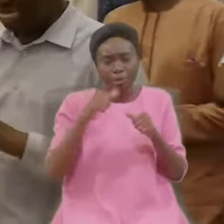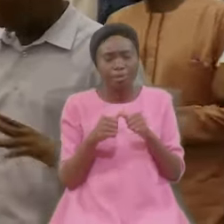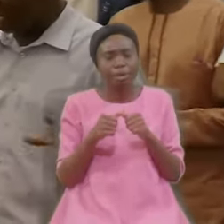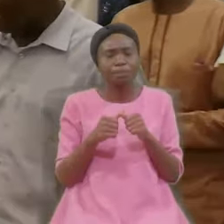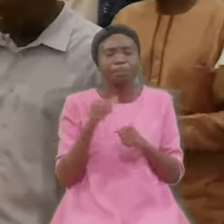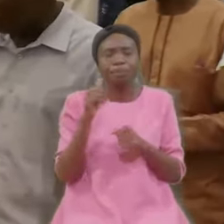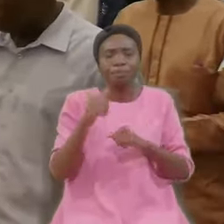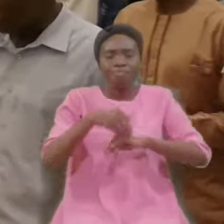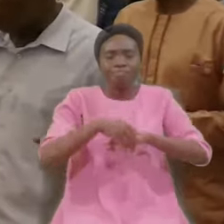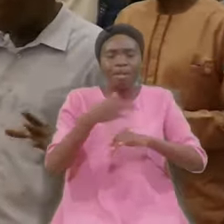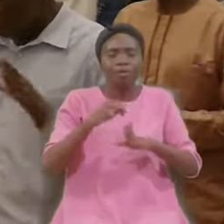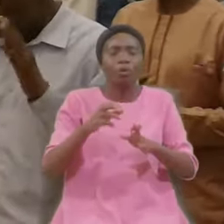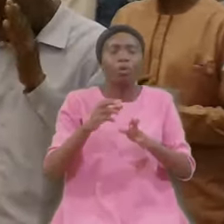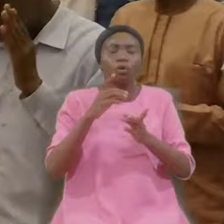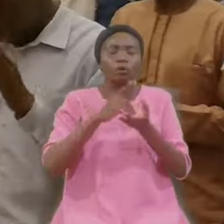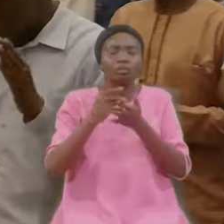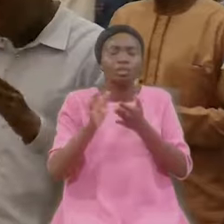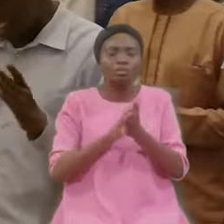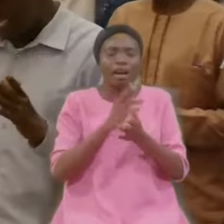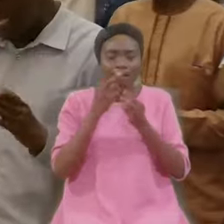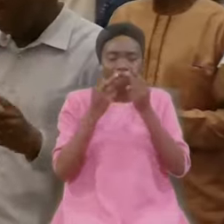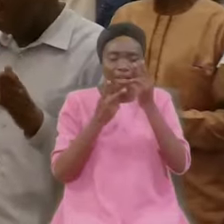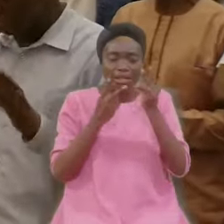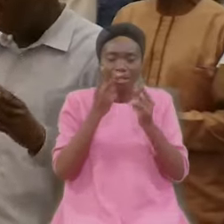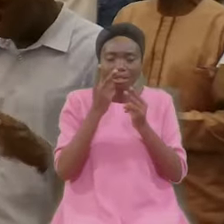A night of divine visitation.